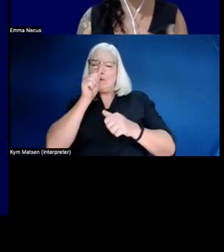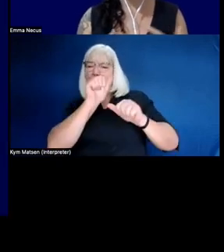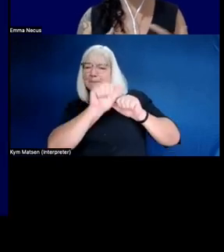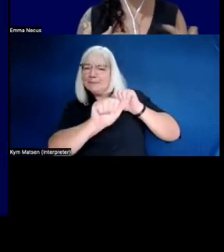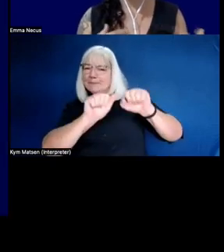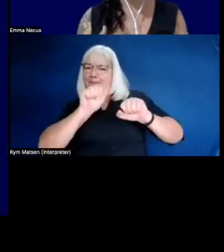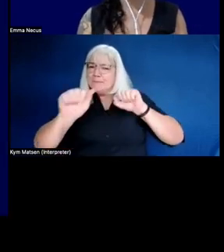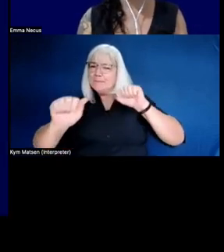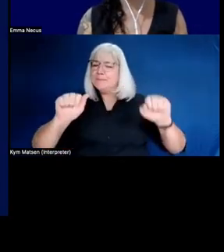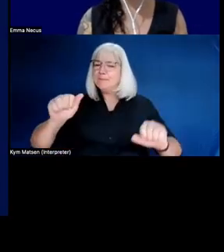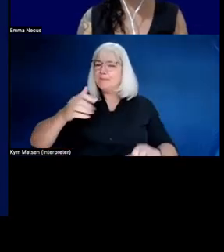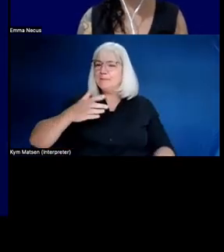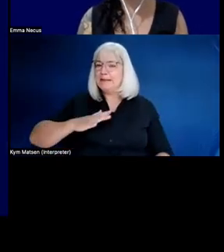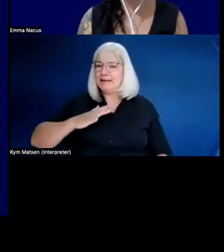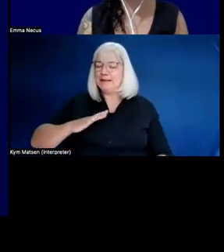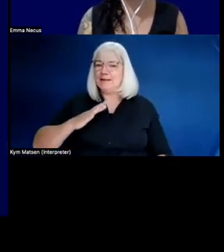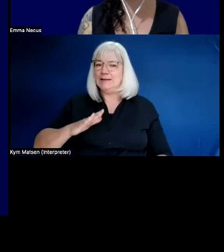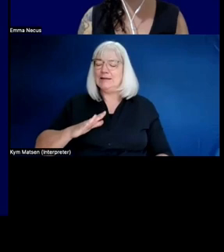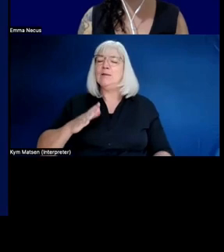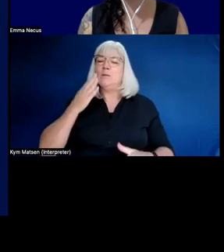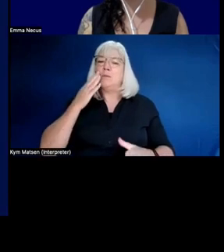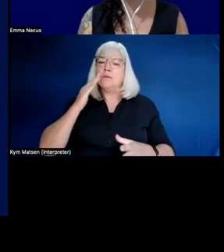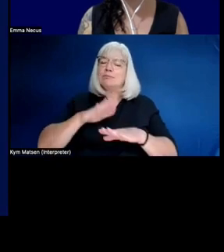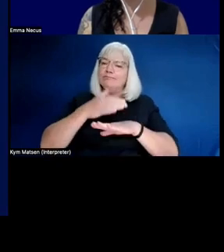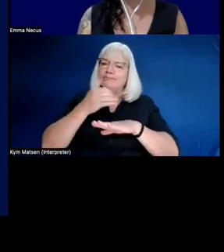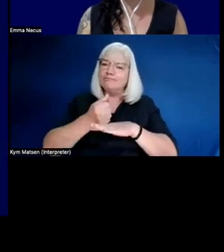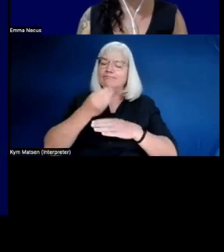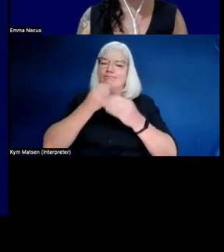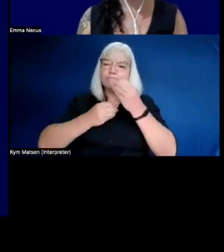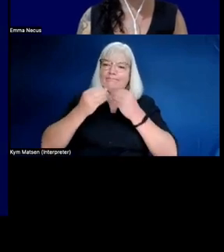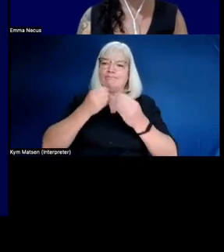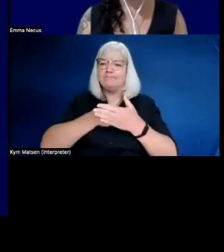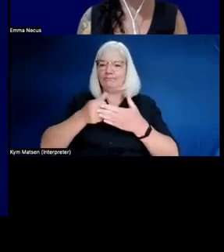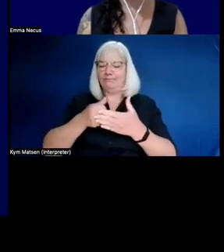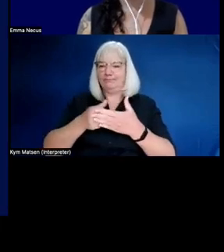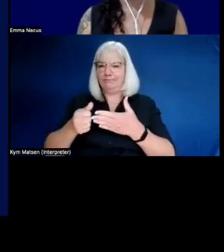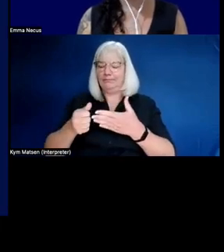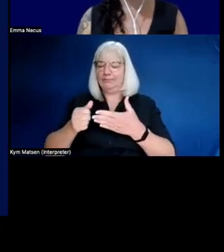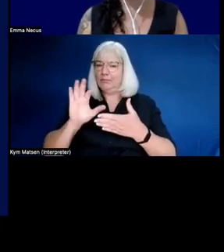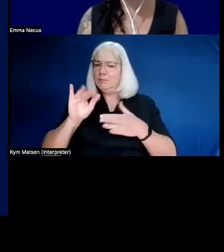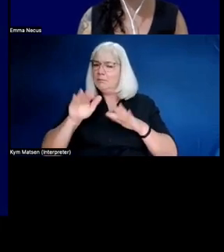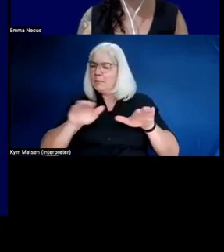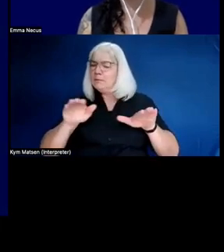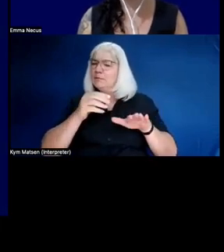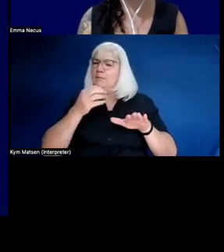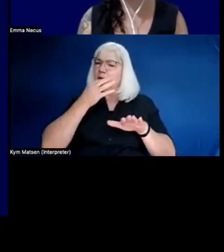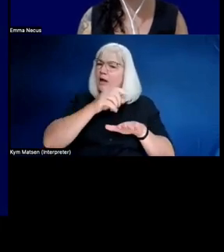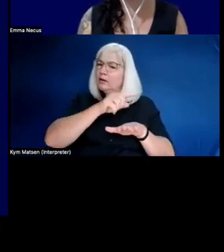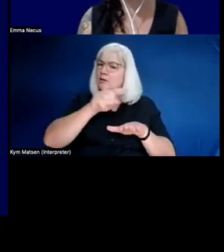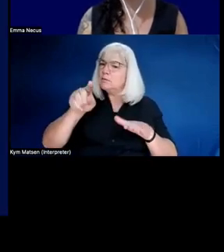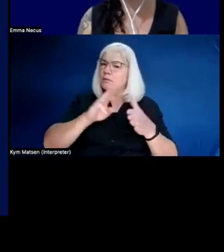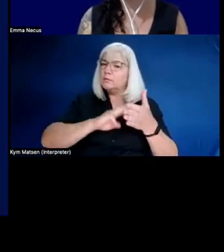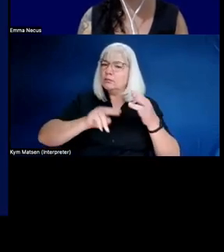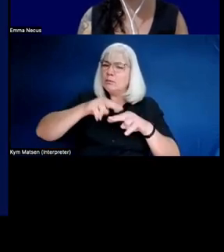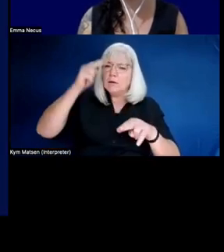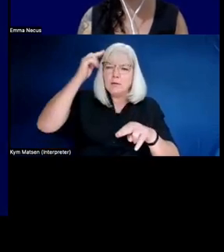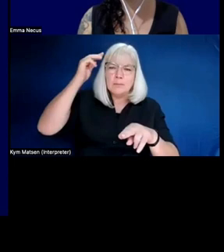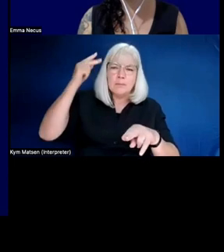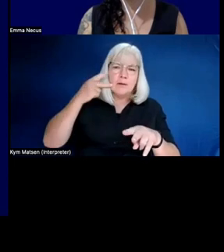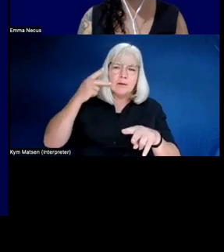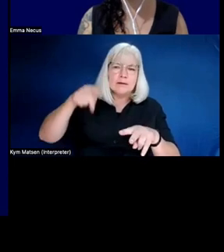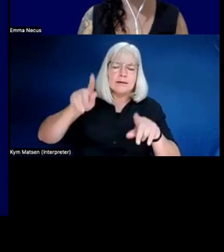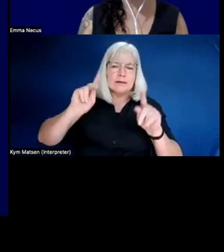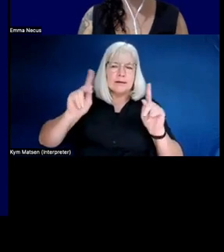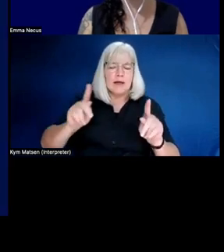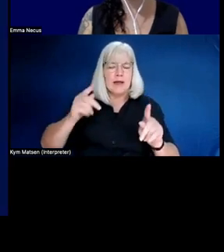And also, again, to parents who might be watching this today, to have a think, what's unique about your child? What do they need in their routine to make